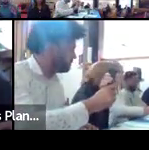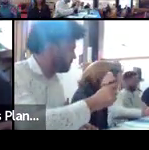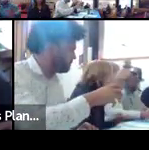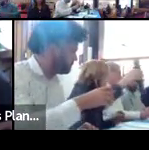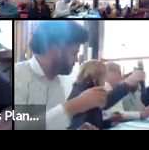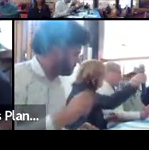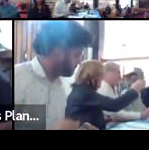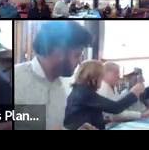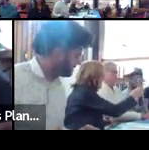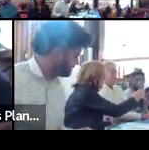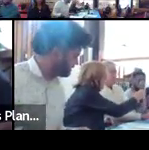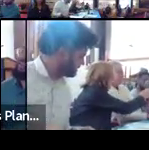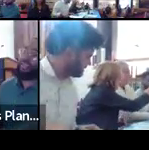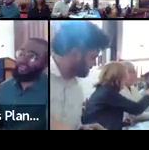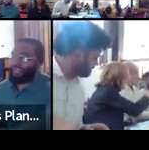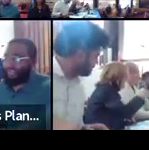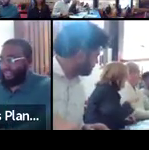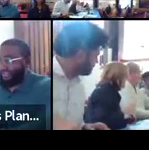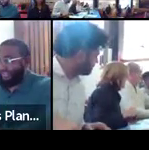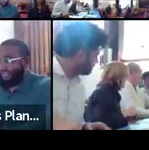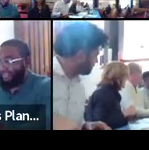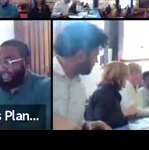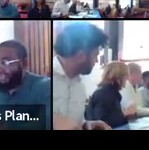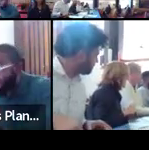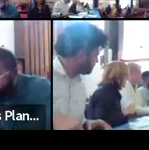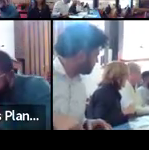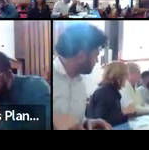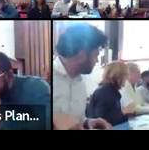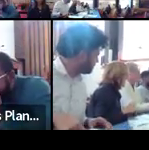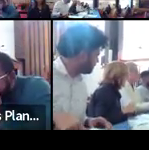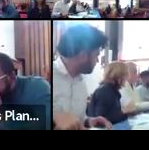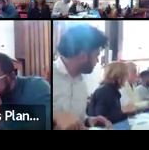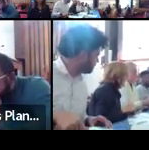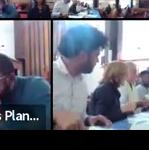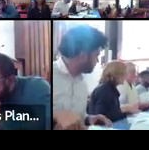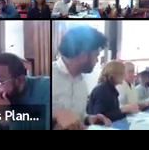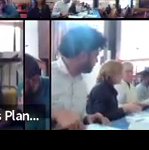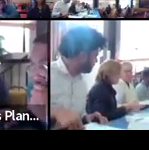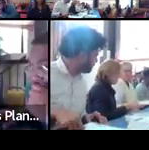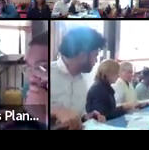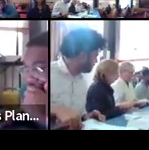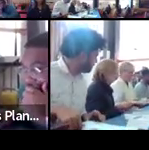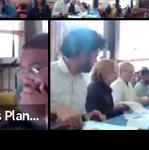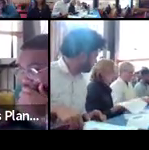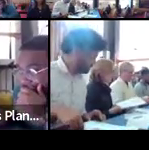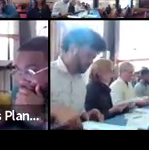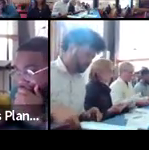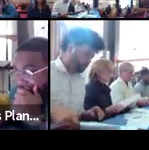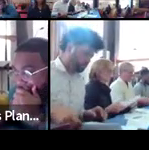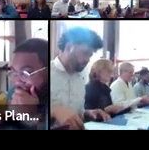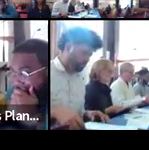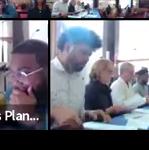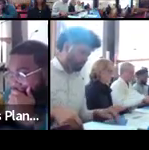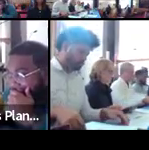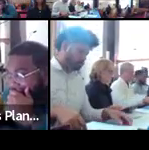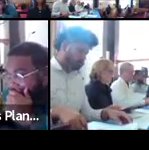Yes, yes. That's my report. Before we get to the final report, I wanted to, just thank everybody again, but